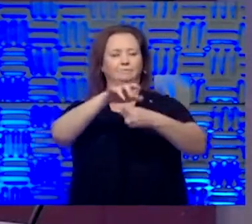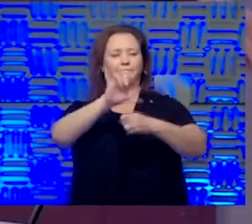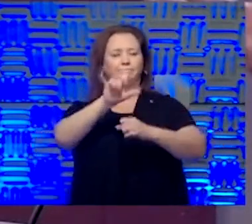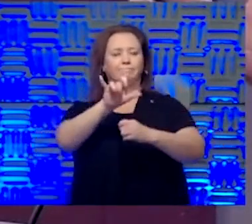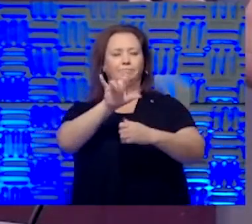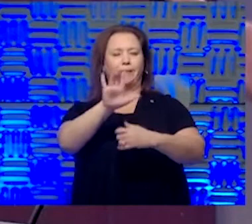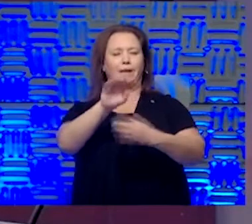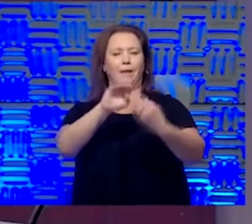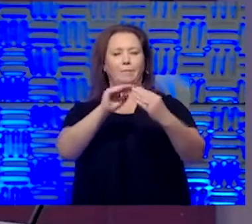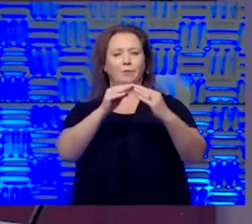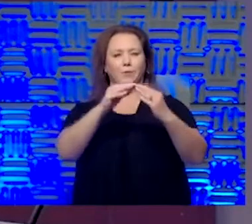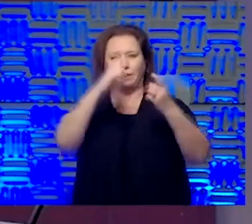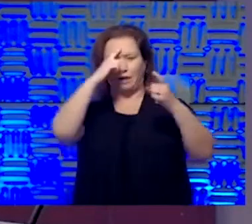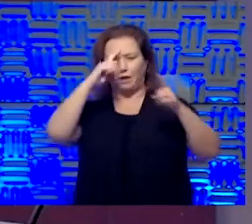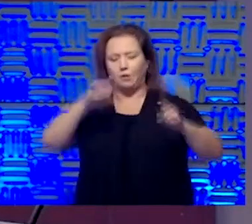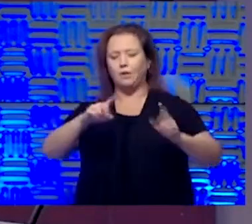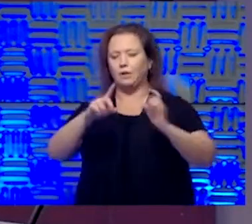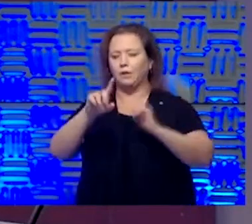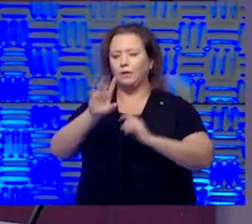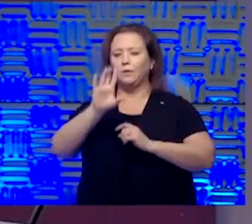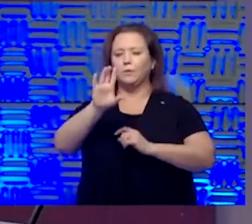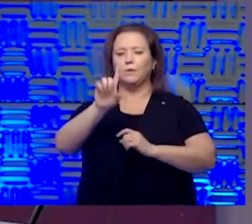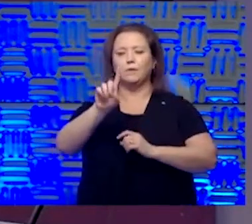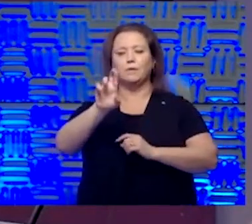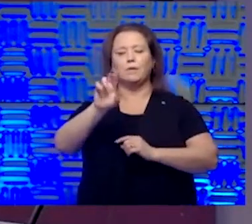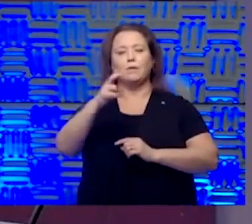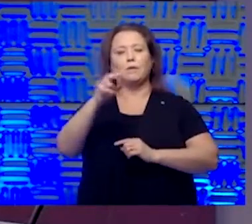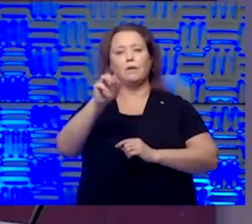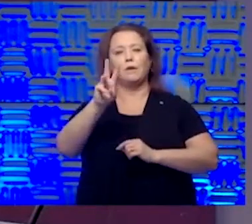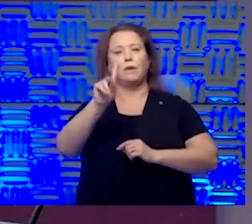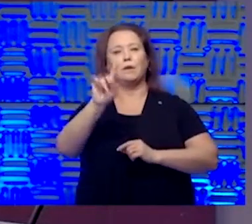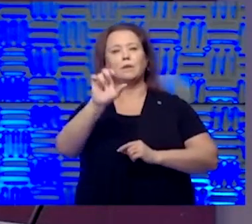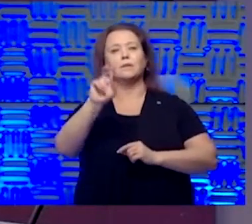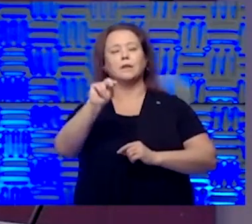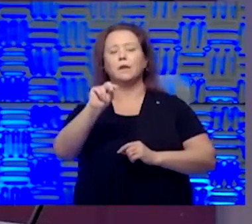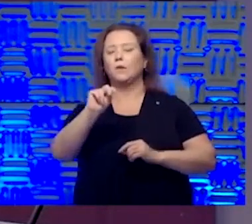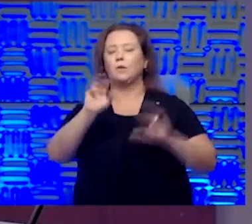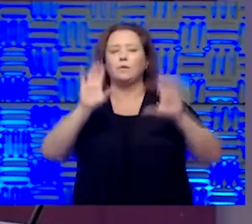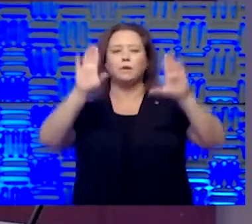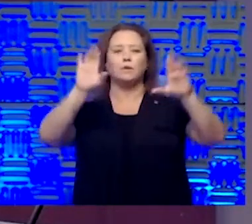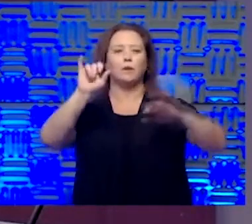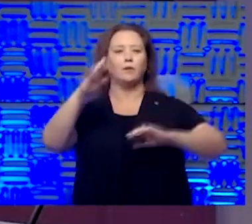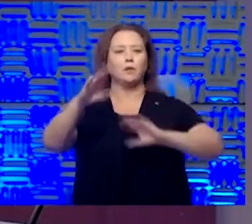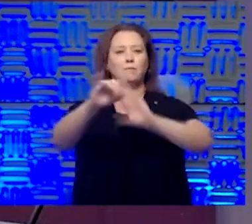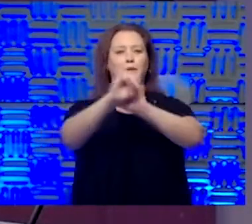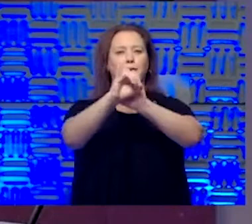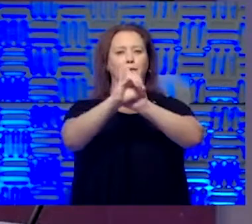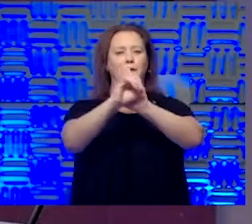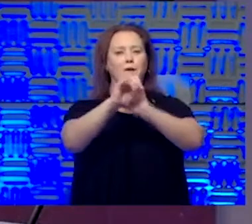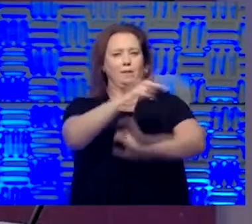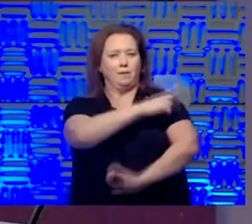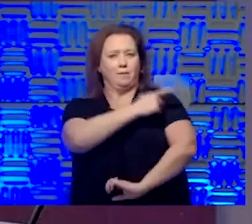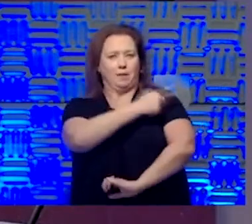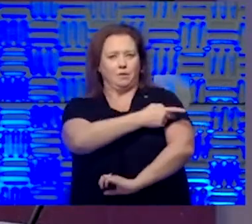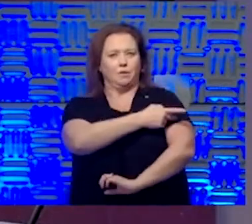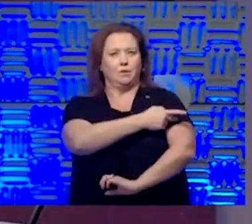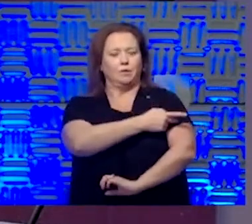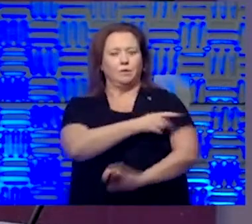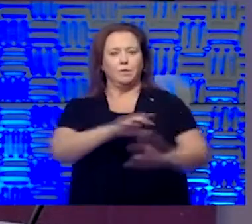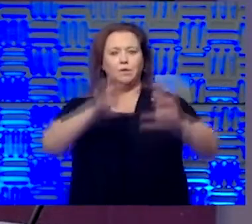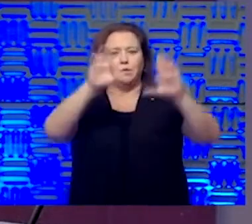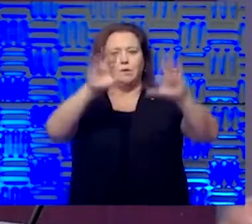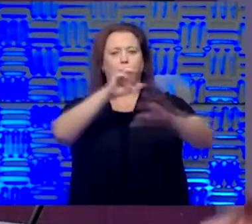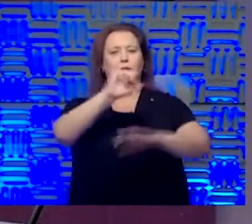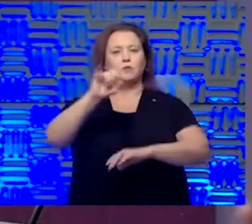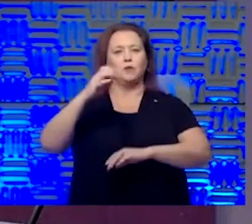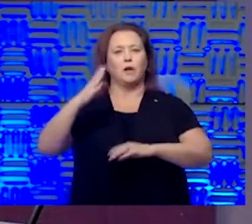And I agree with what Dr. Hawkinson said. I mean, I think we've done a very good job of identifying those patients. We've done a very good job of being